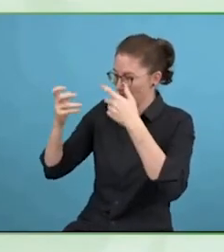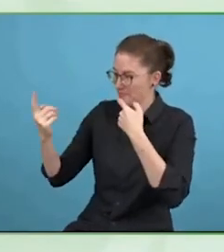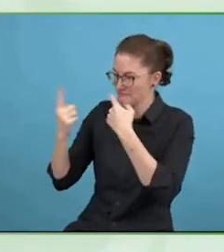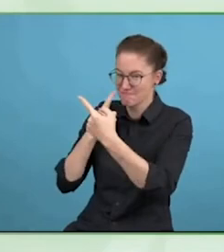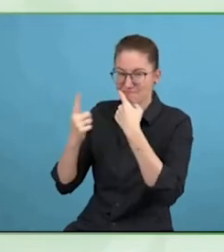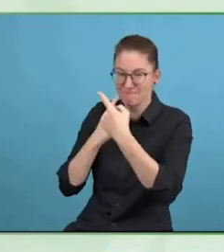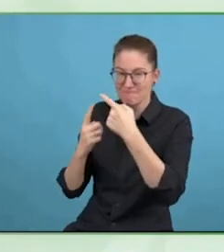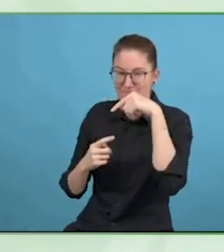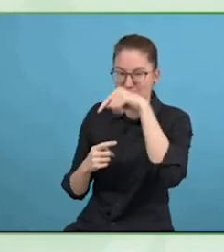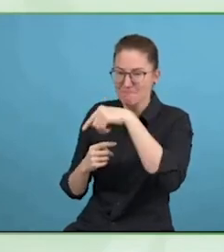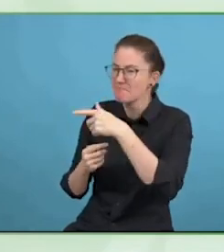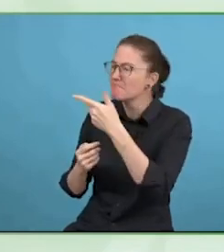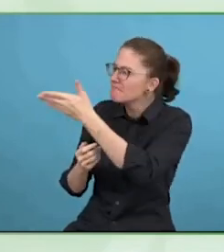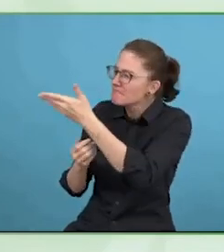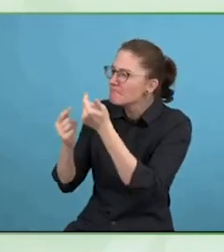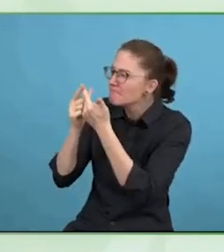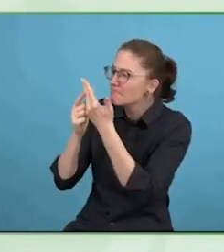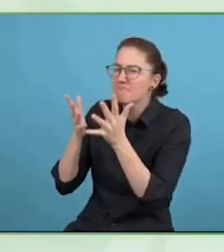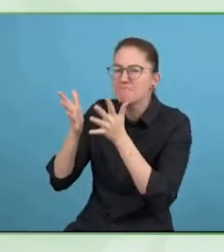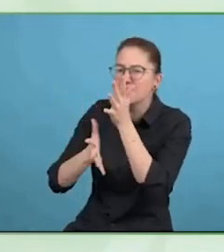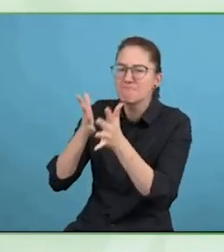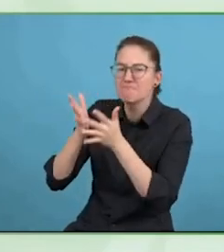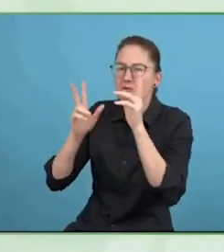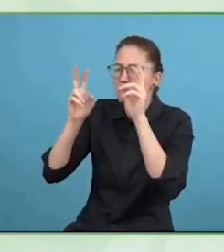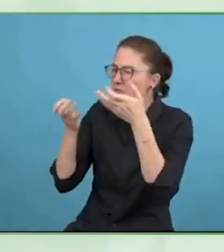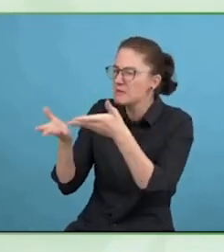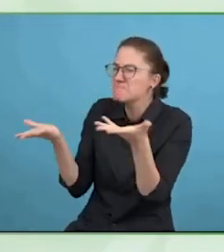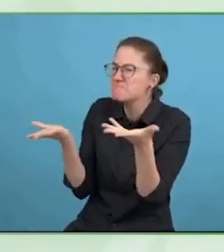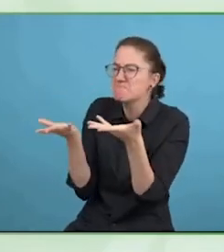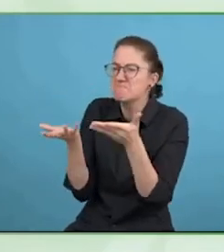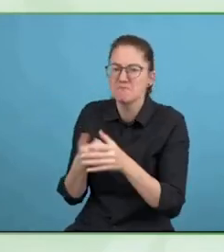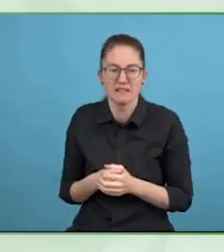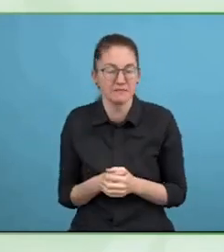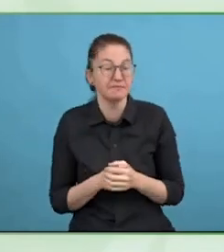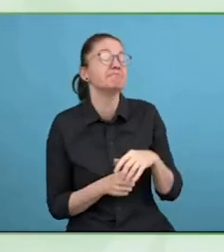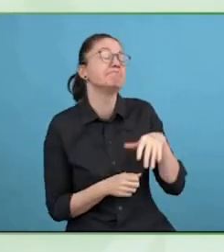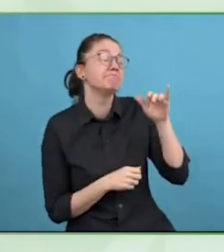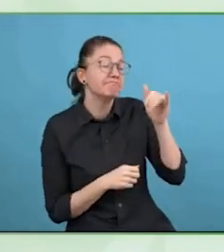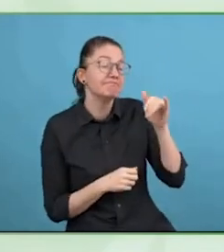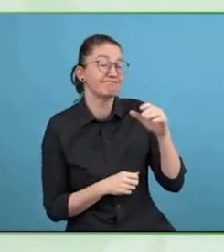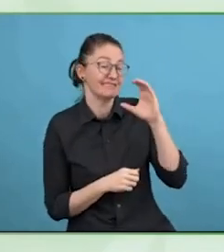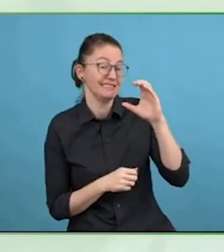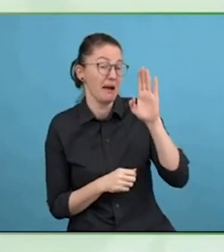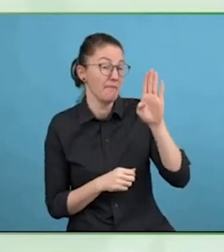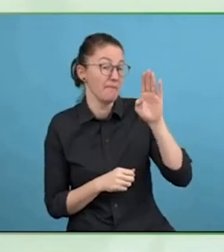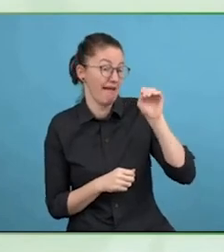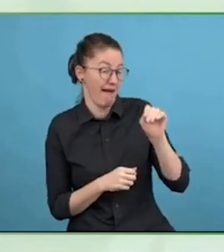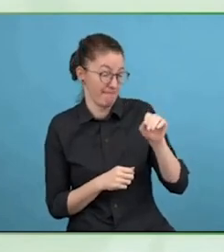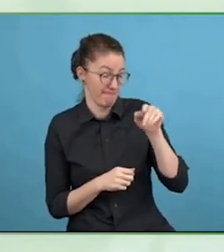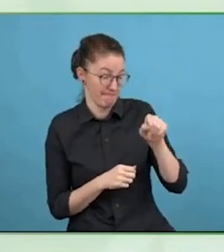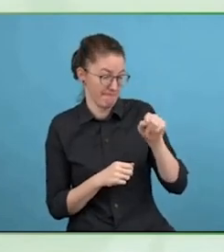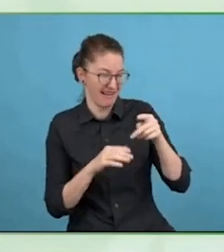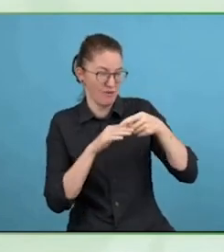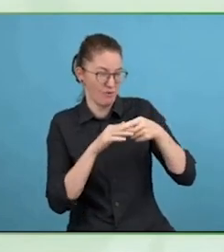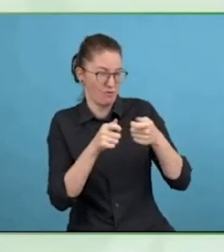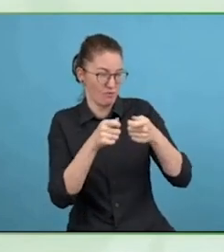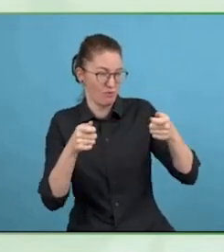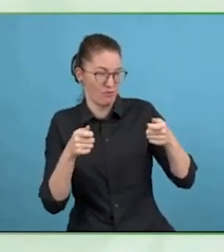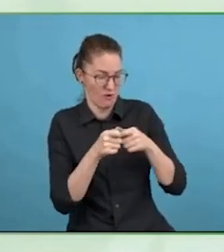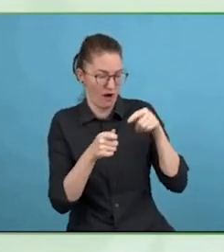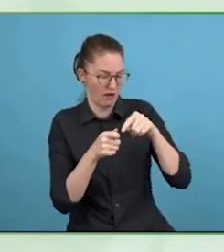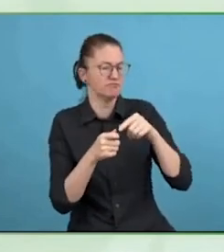website and we designed it to improve the participation of organizations of persons